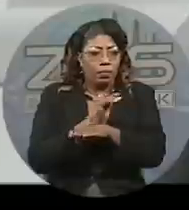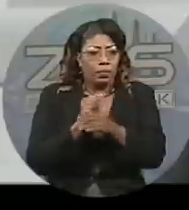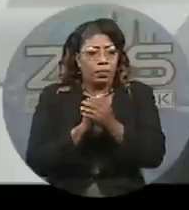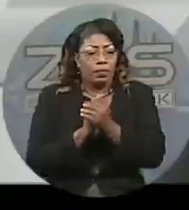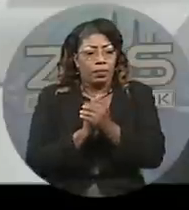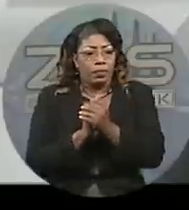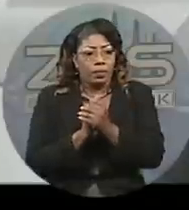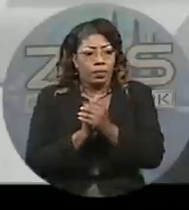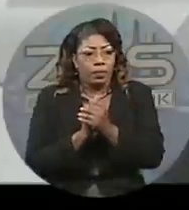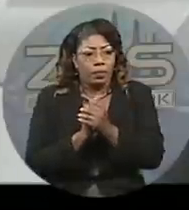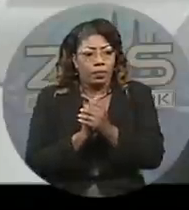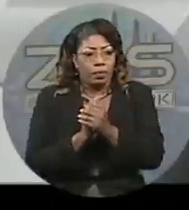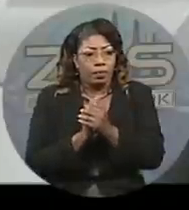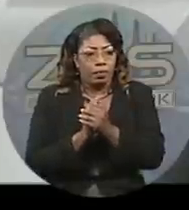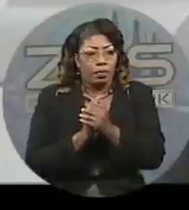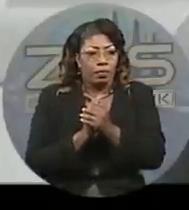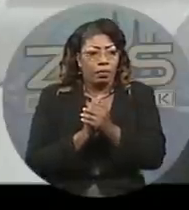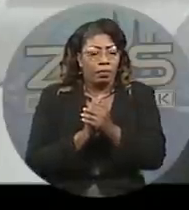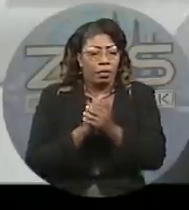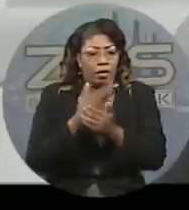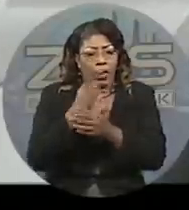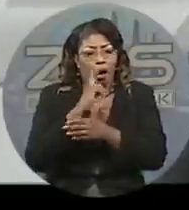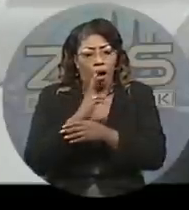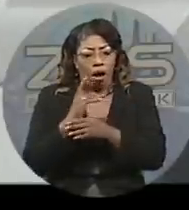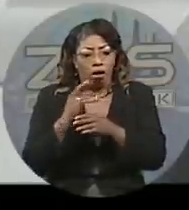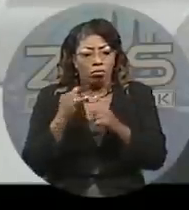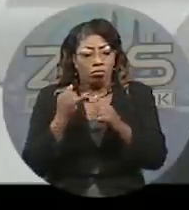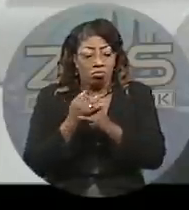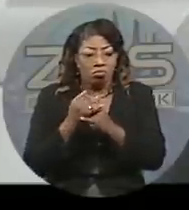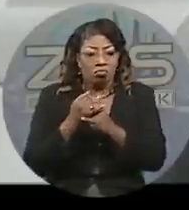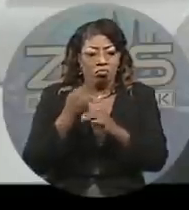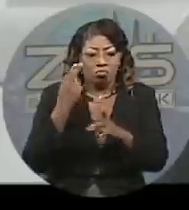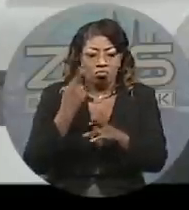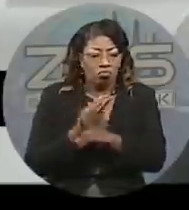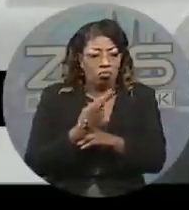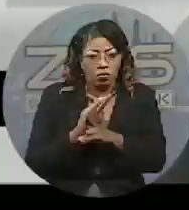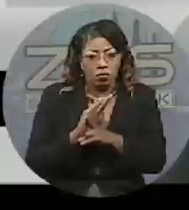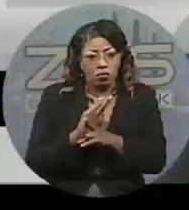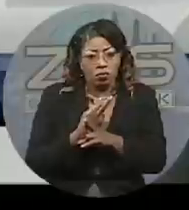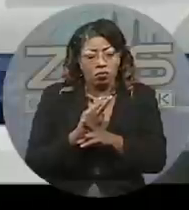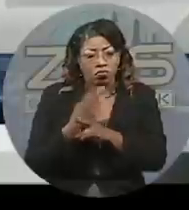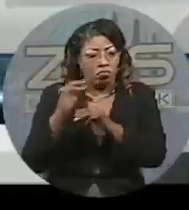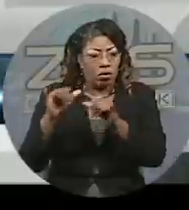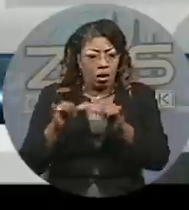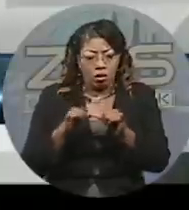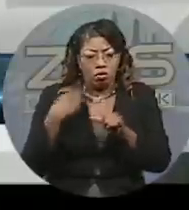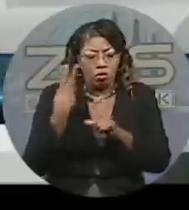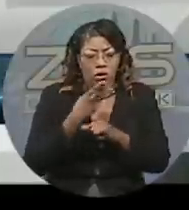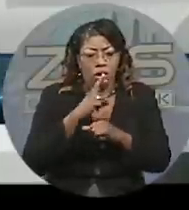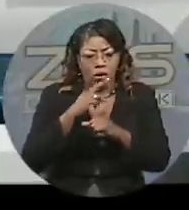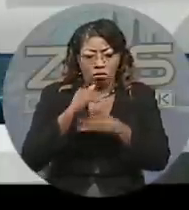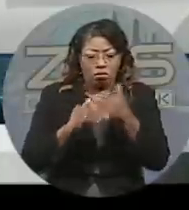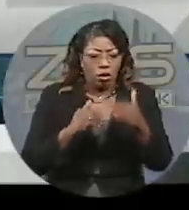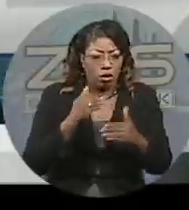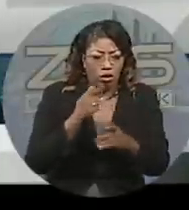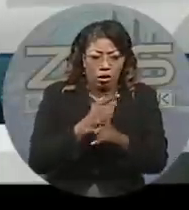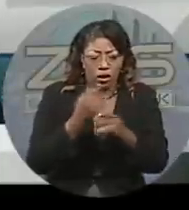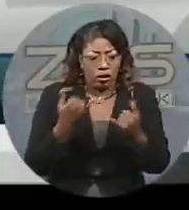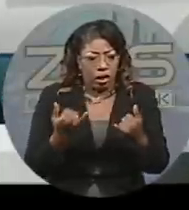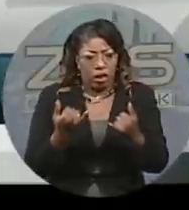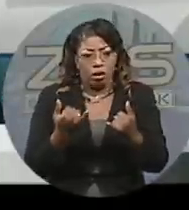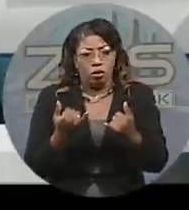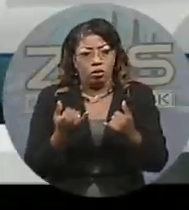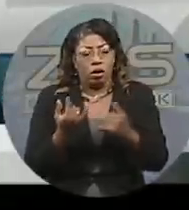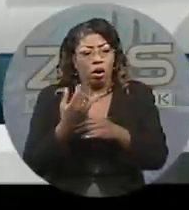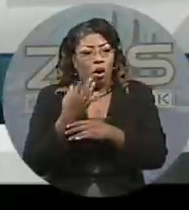There are some irregularities that have been noticed. And, you know, we are in the process, the Deputy Prime Minister and myself are in the